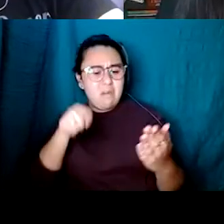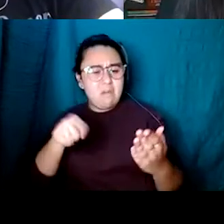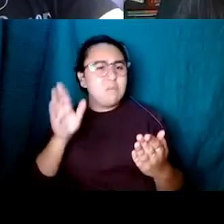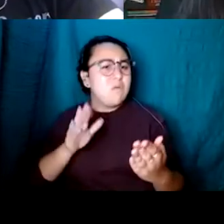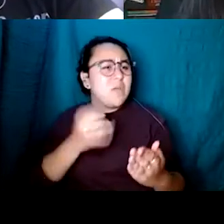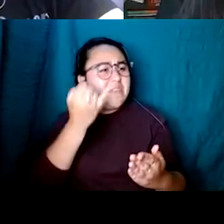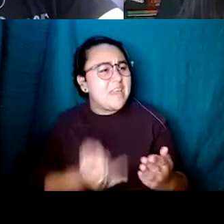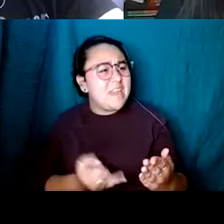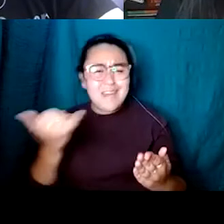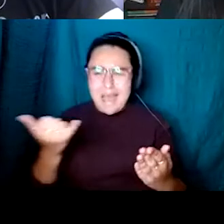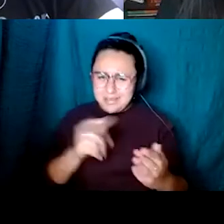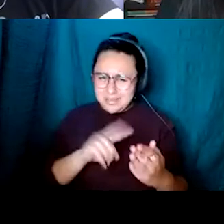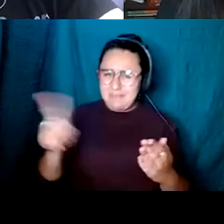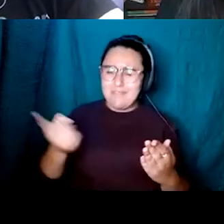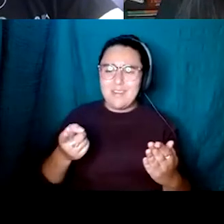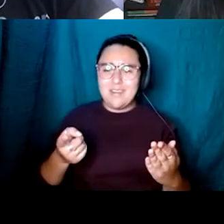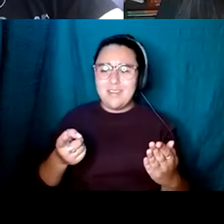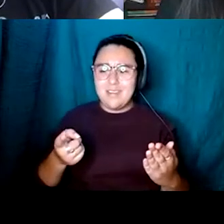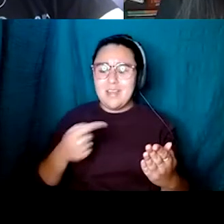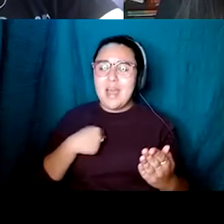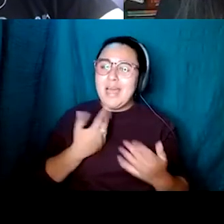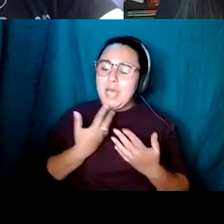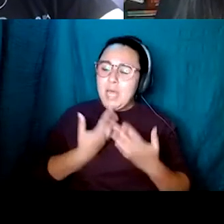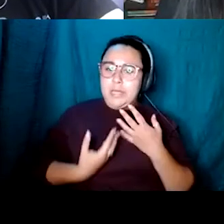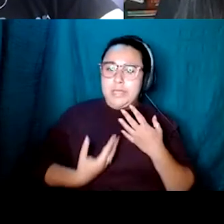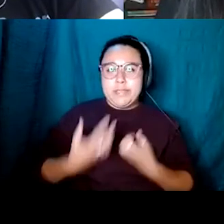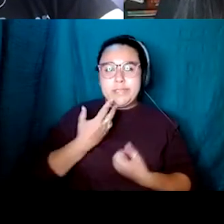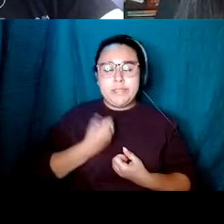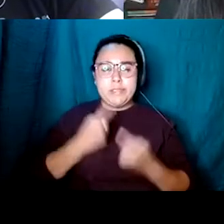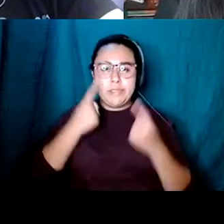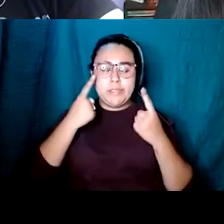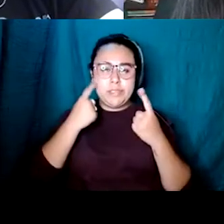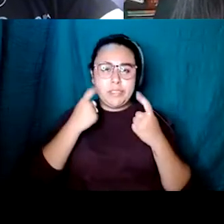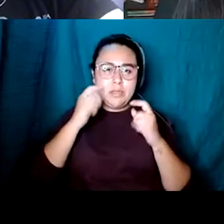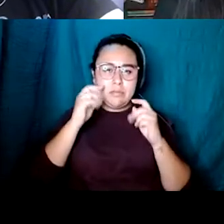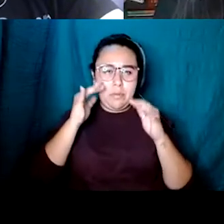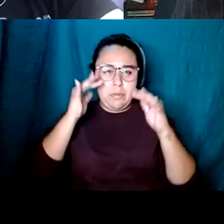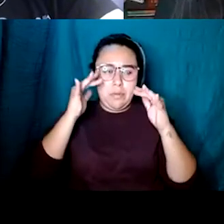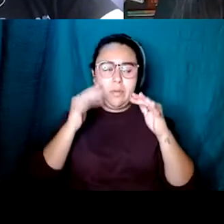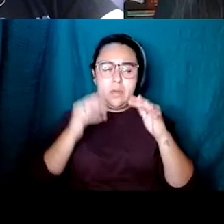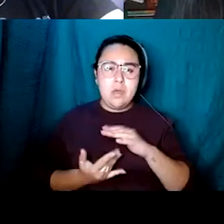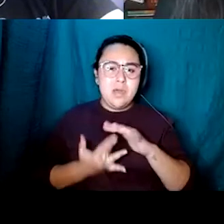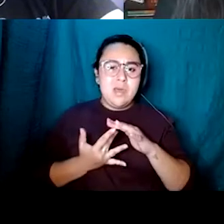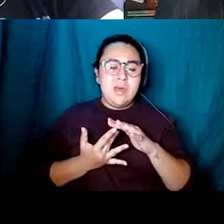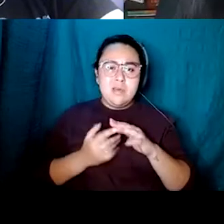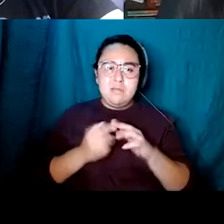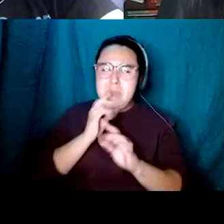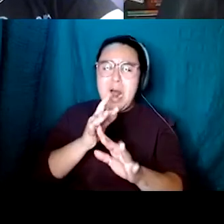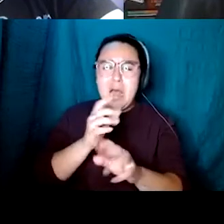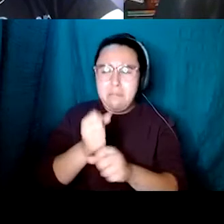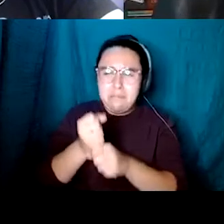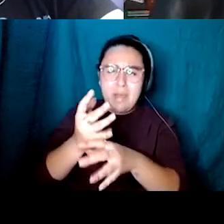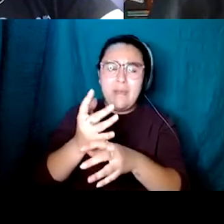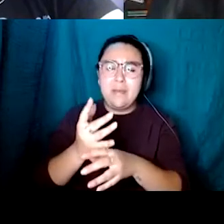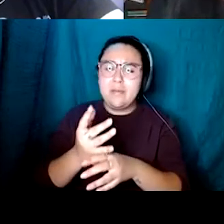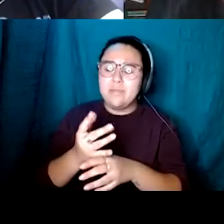thin." It took all I had to swallow back tears that had threatened to burst, words that had threatened to fire off my tongue. "Then why did you want me to